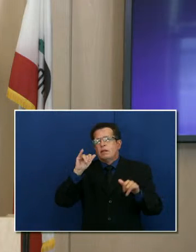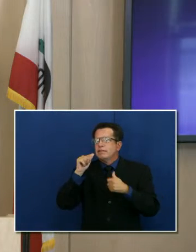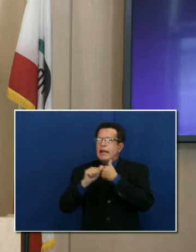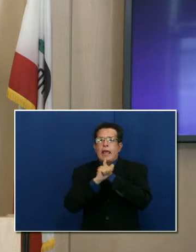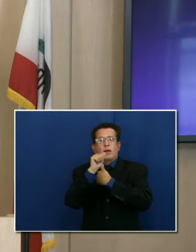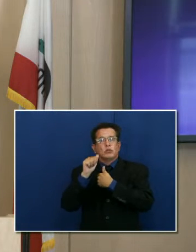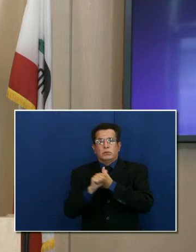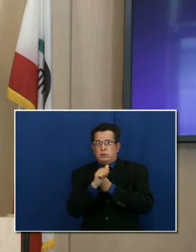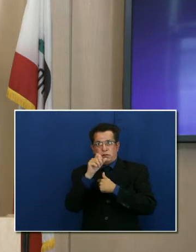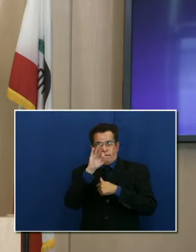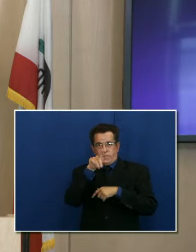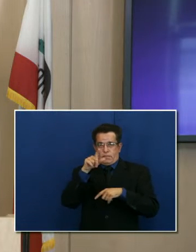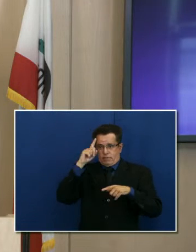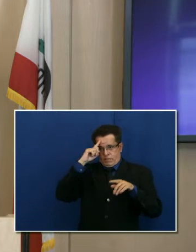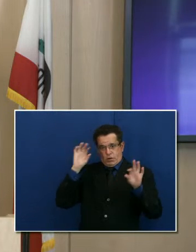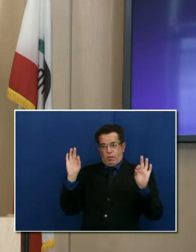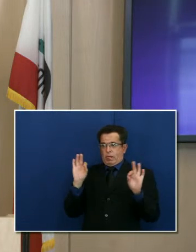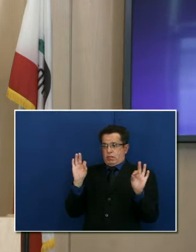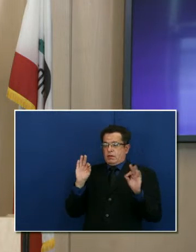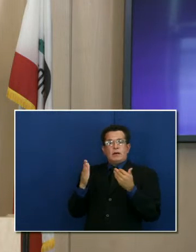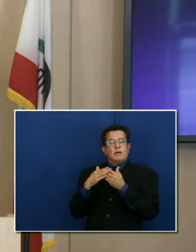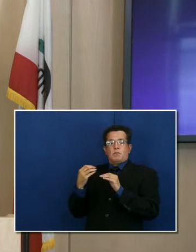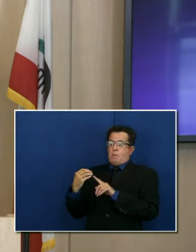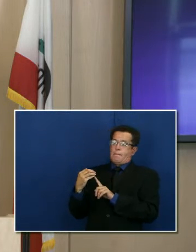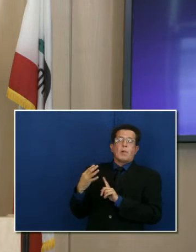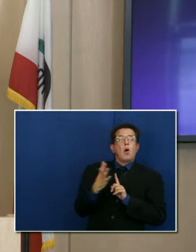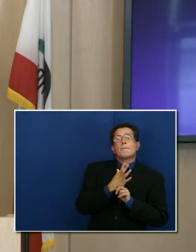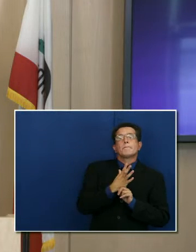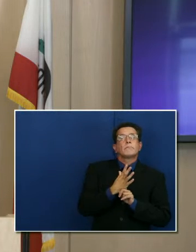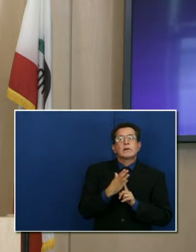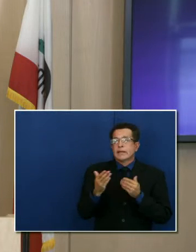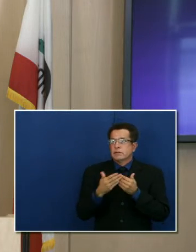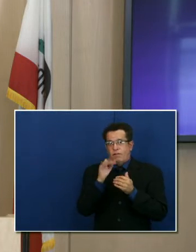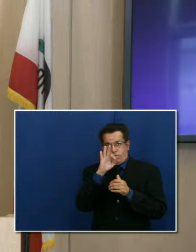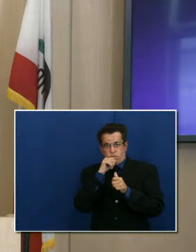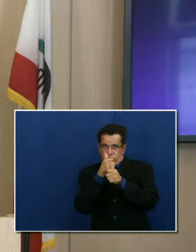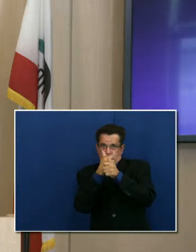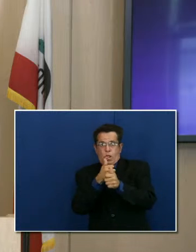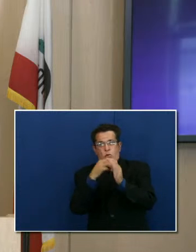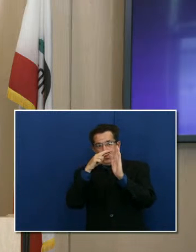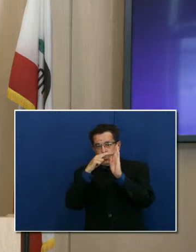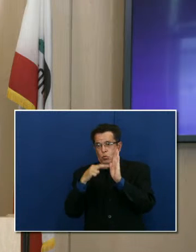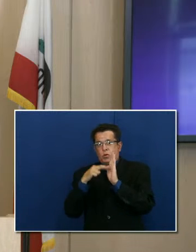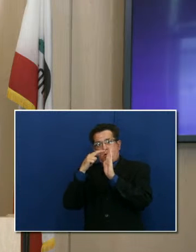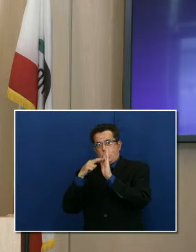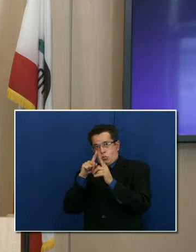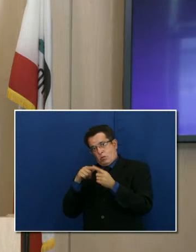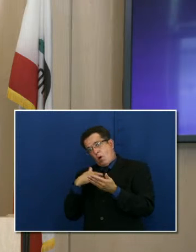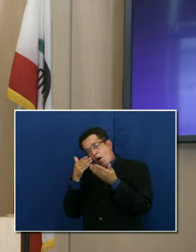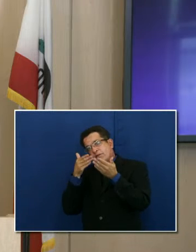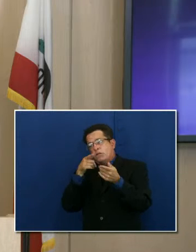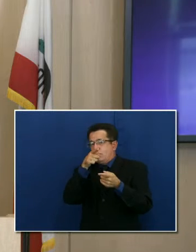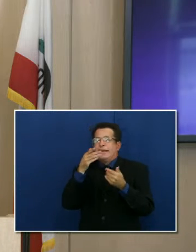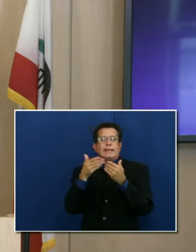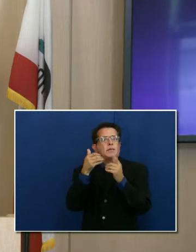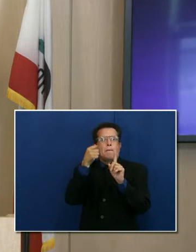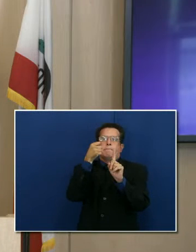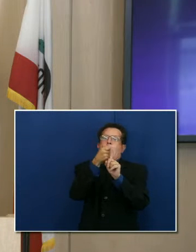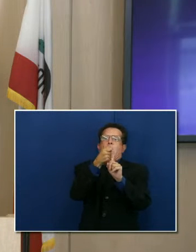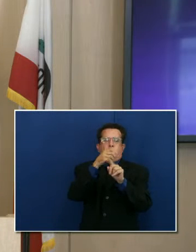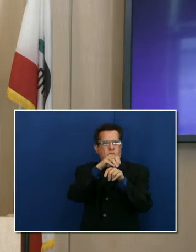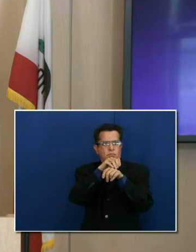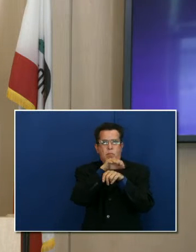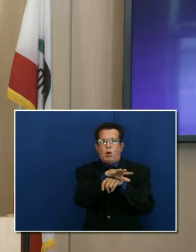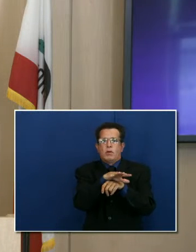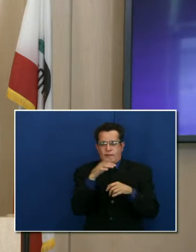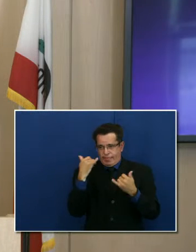their guard, when people don't follow the guidance is out there and is very prevalent. I was reminded today that in just 8